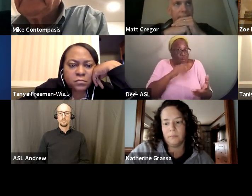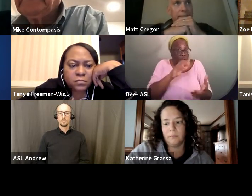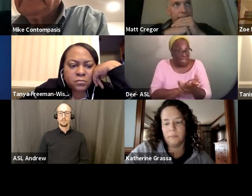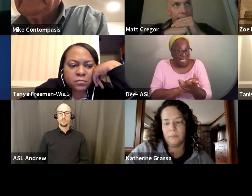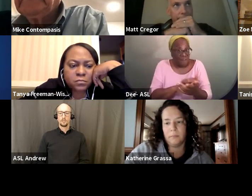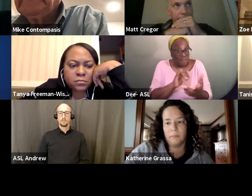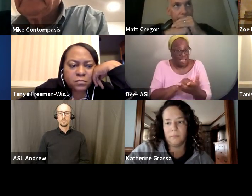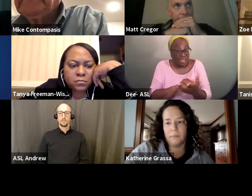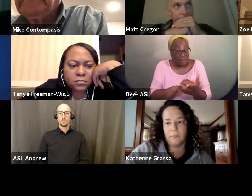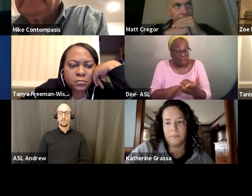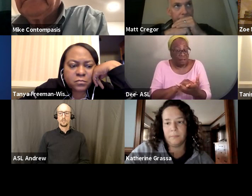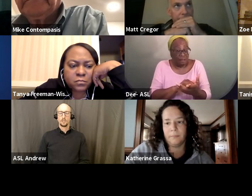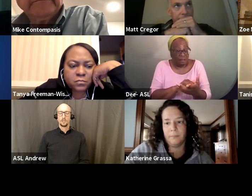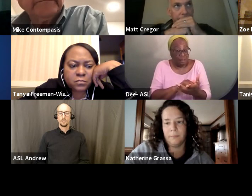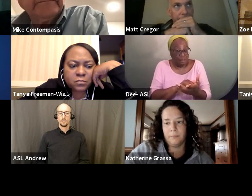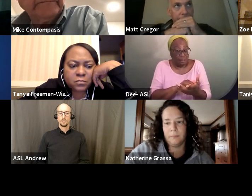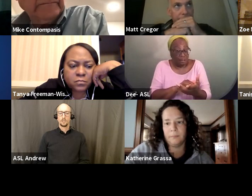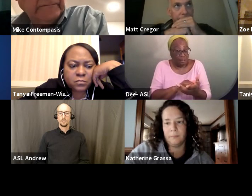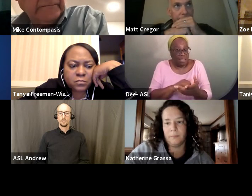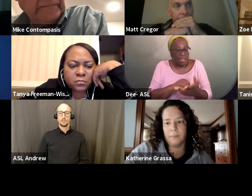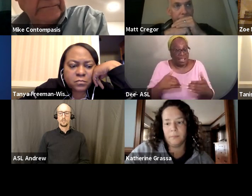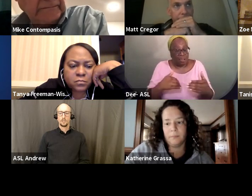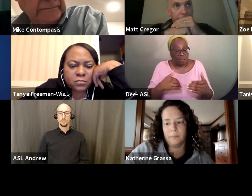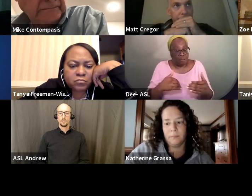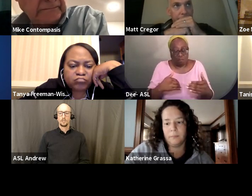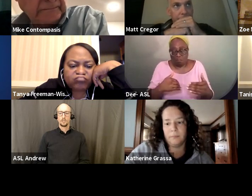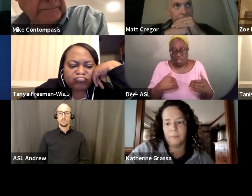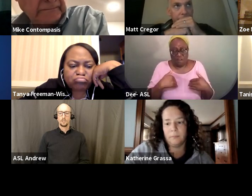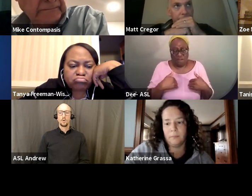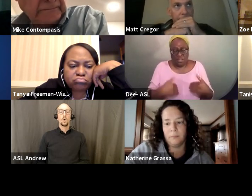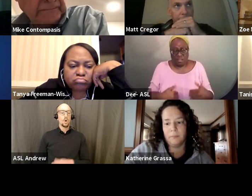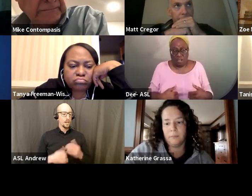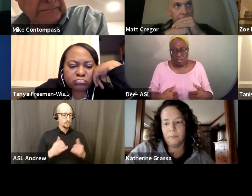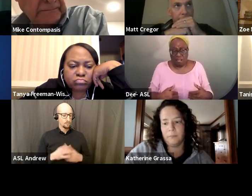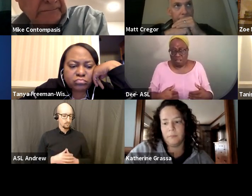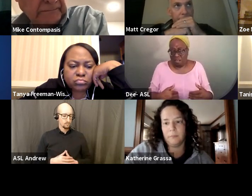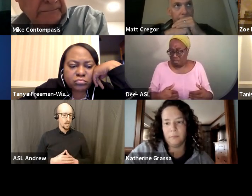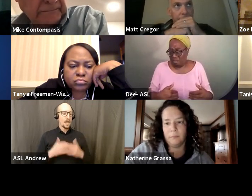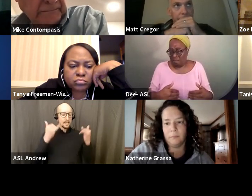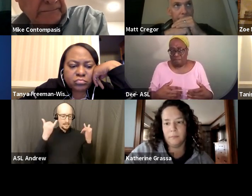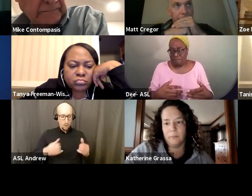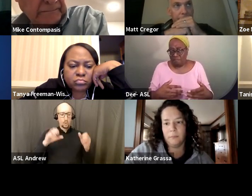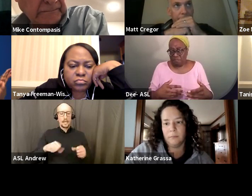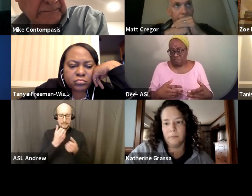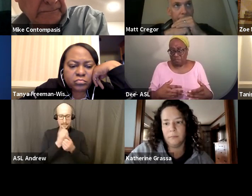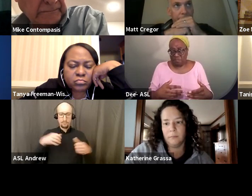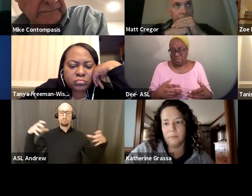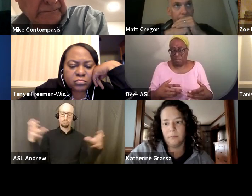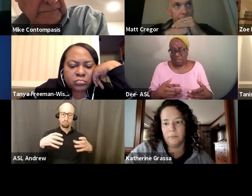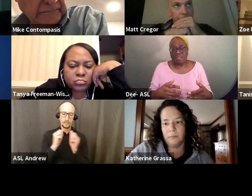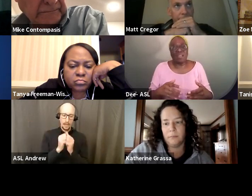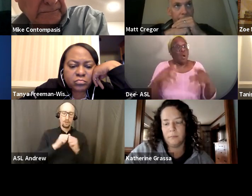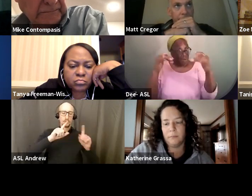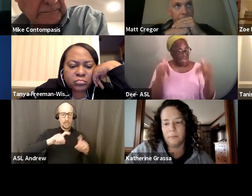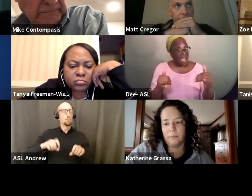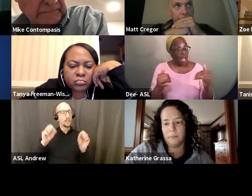it's we don't believe that it's a physical peril now. At least science isn't telling us that, and DESE isn't telling us